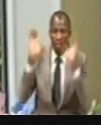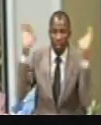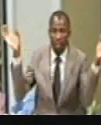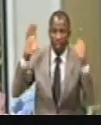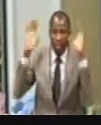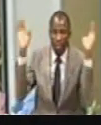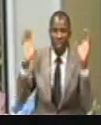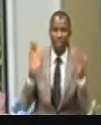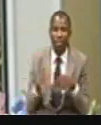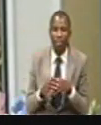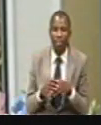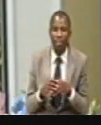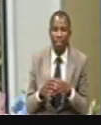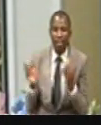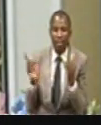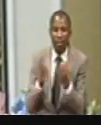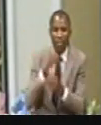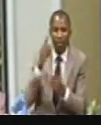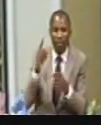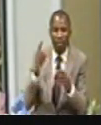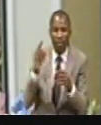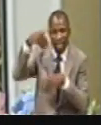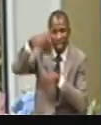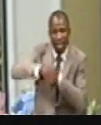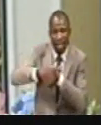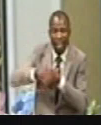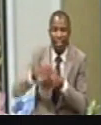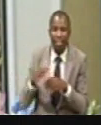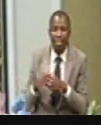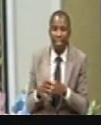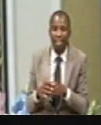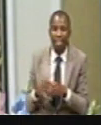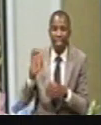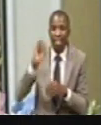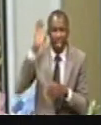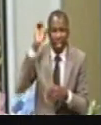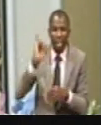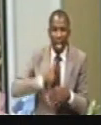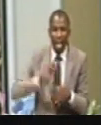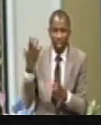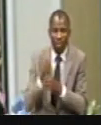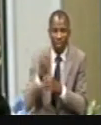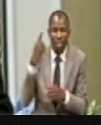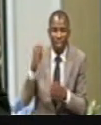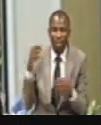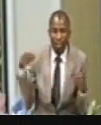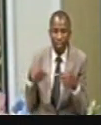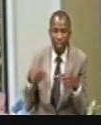with my wife. I was there. The first night, I took